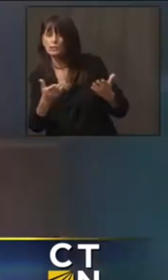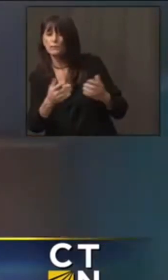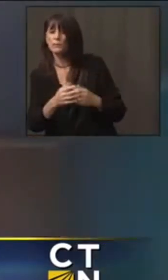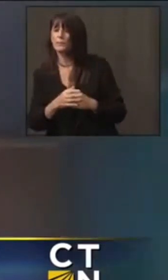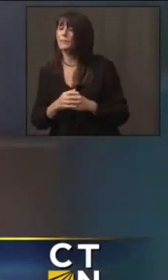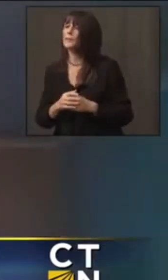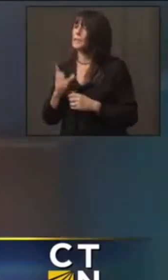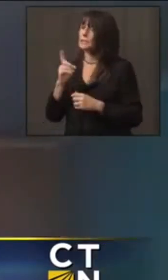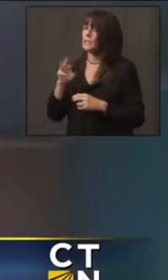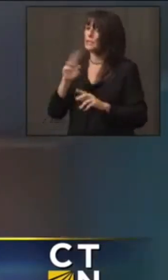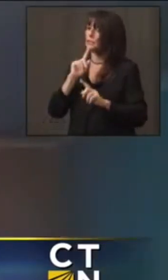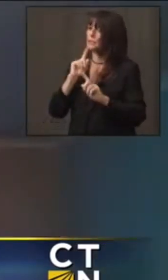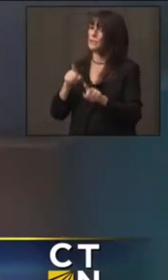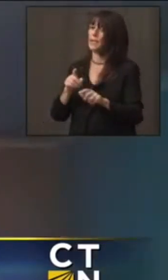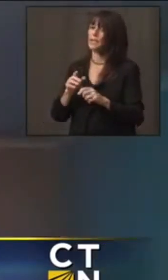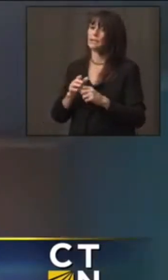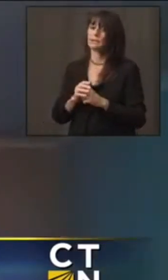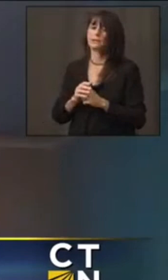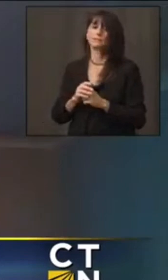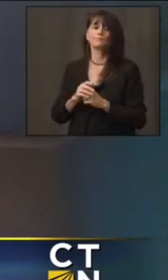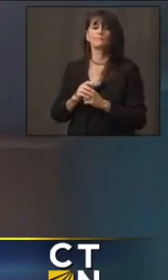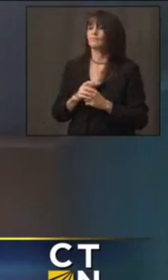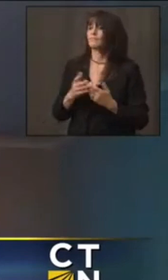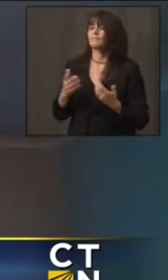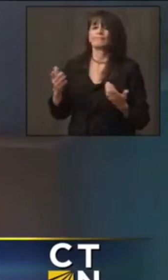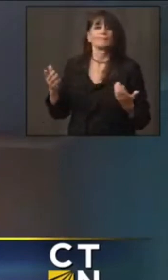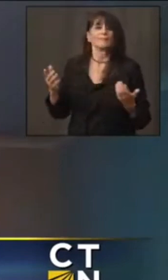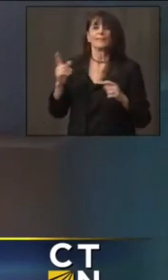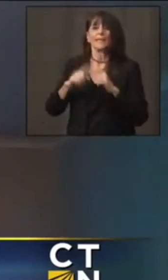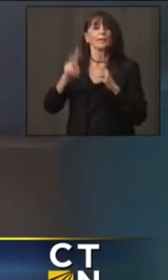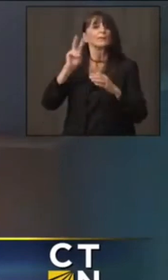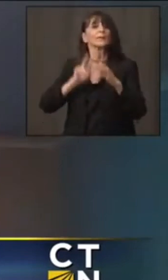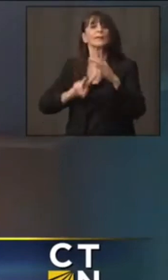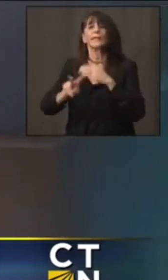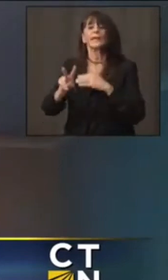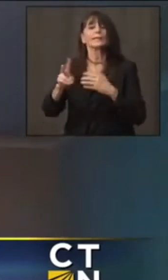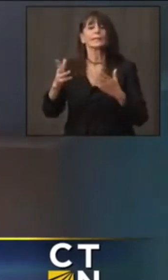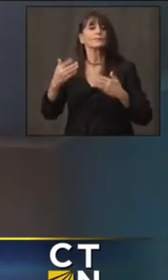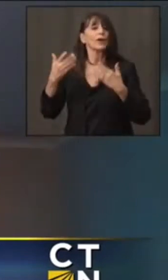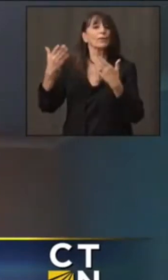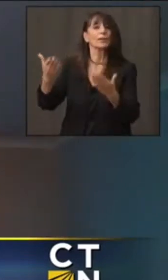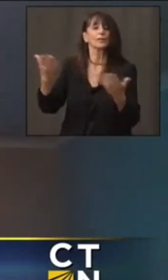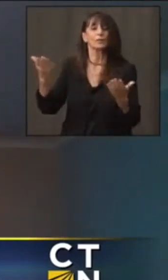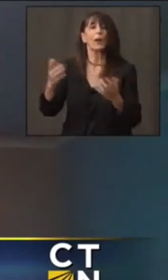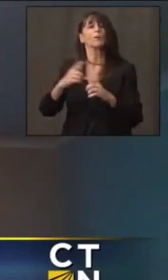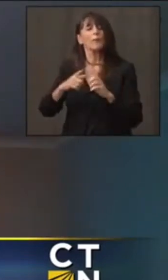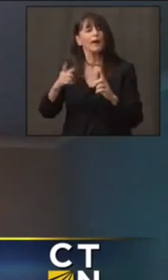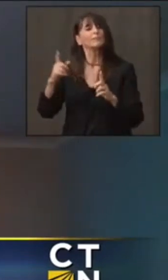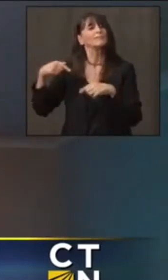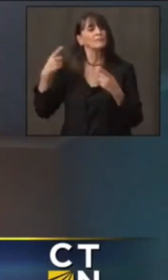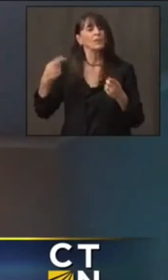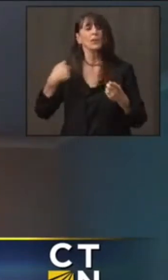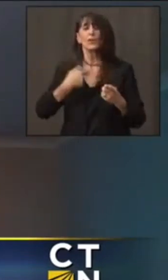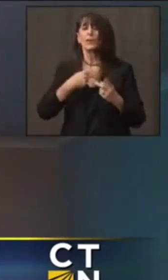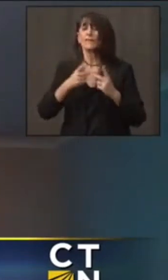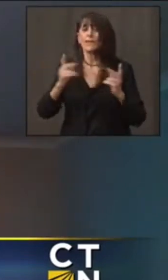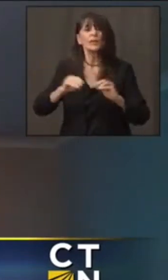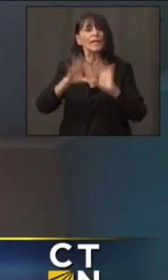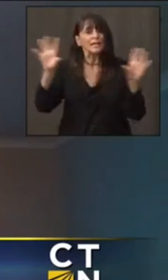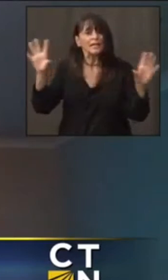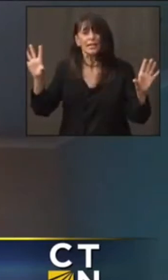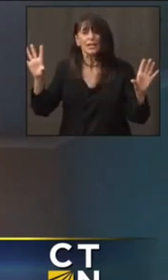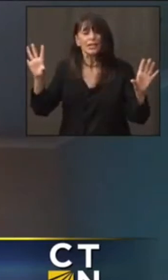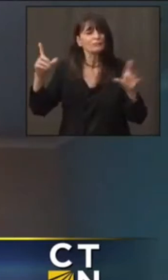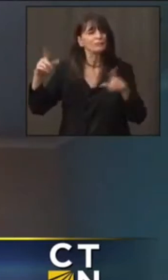think we'll decline to speculate on what we might be recommending, although I think we've been pretty clear in our prior